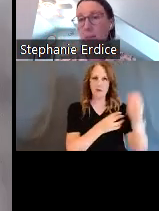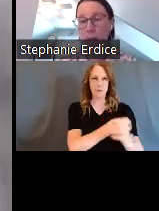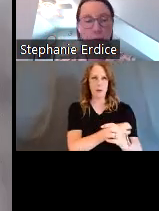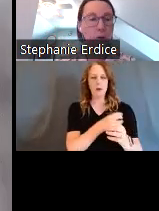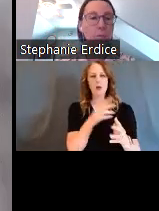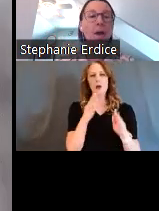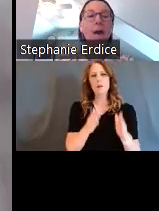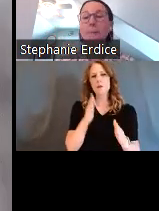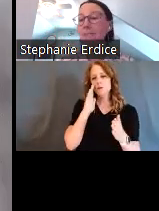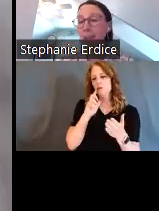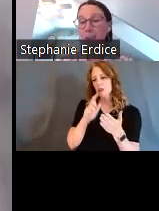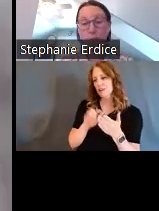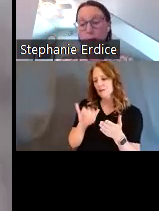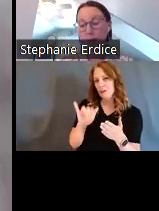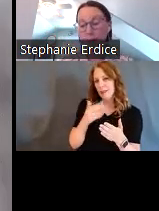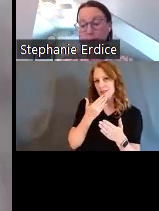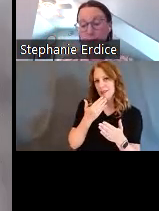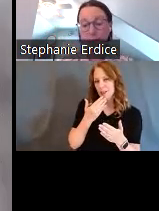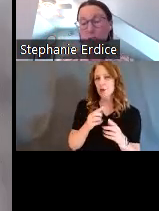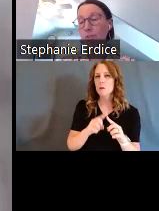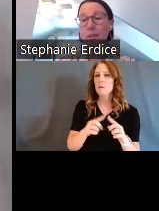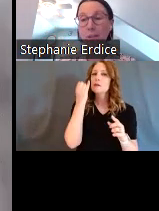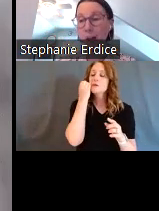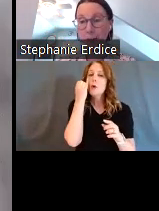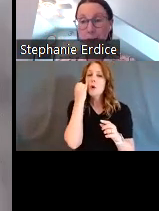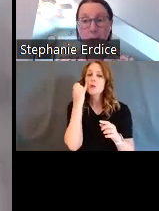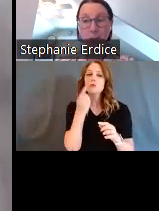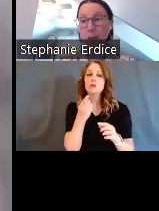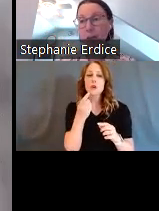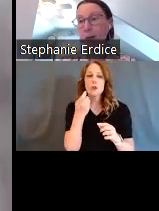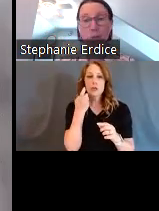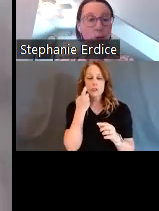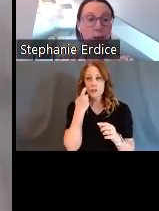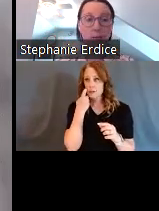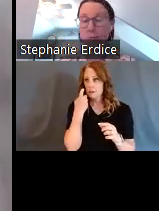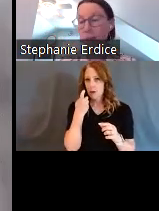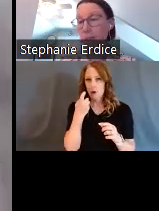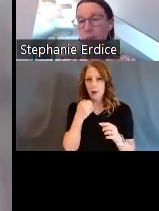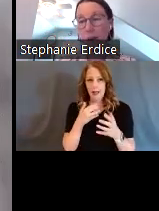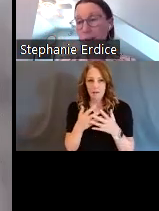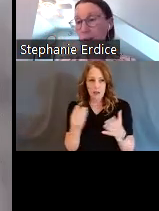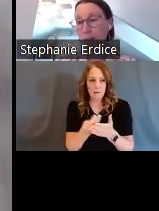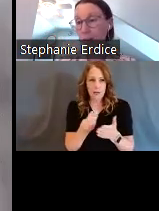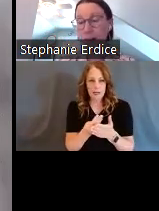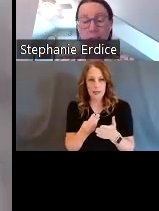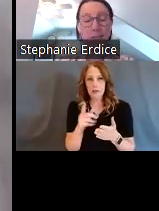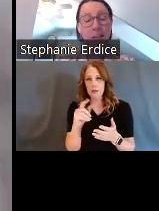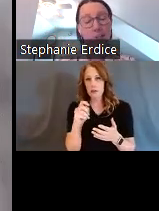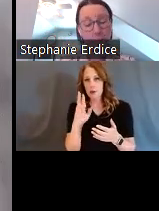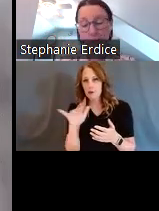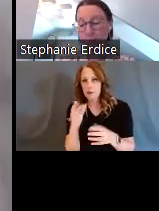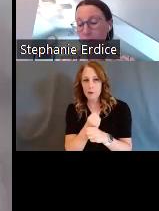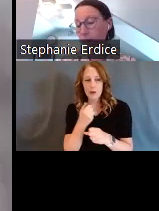as a thank you. But say you are, you just hit the lottery and you're like, oh, I really want to give them like 20, 30